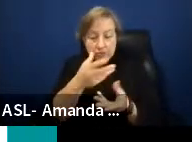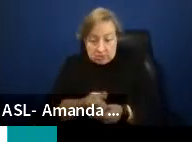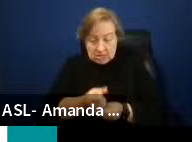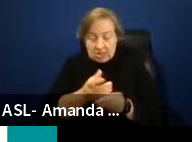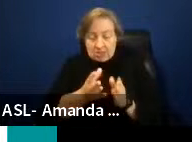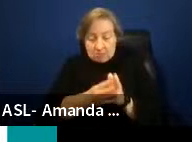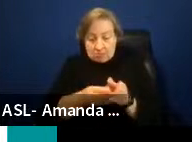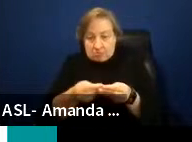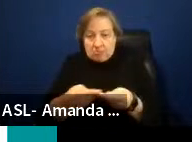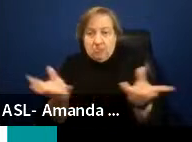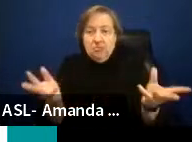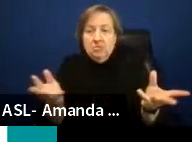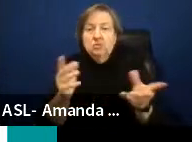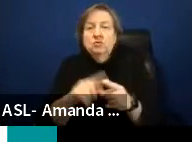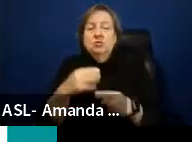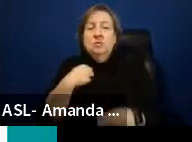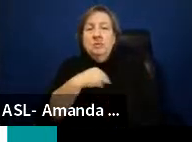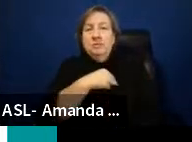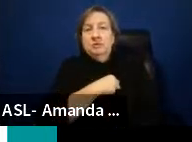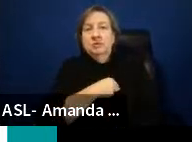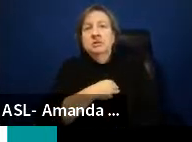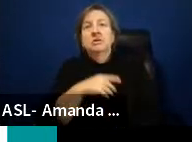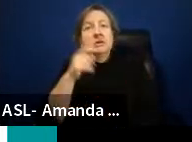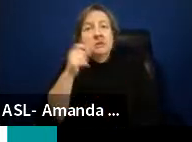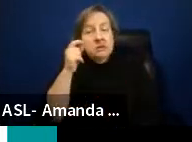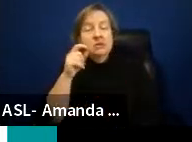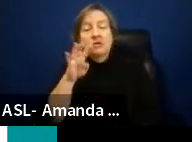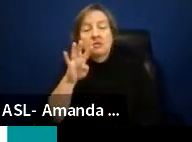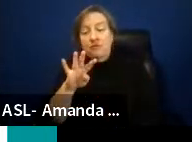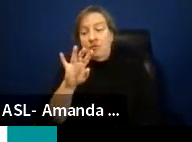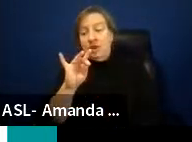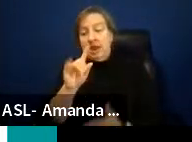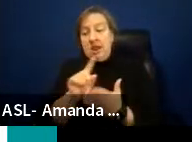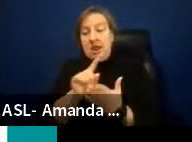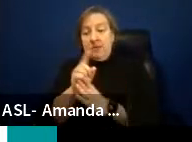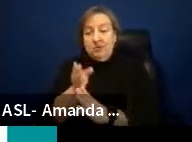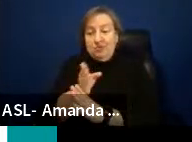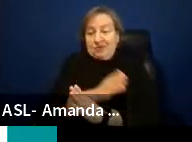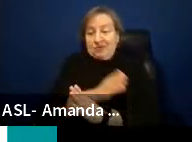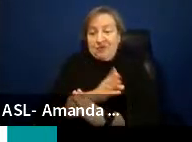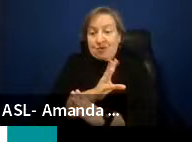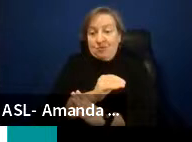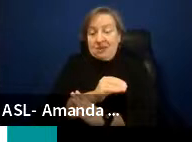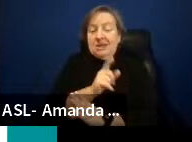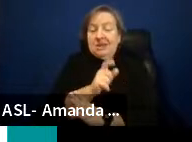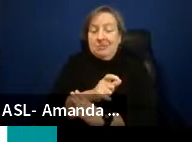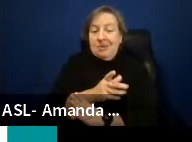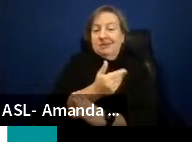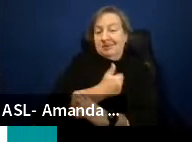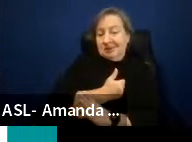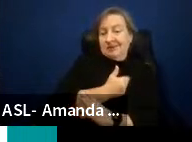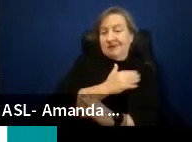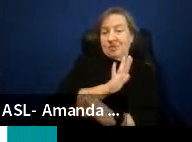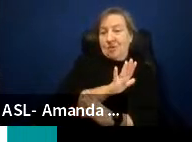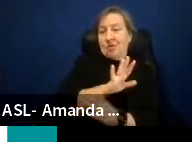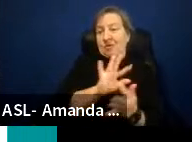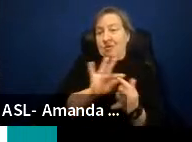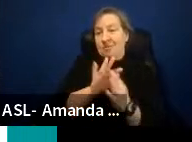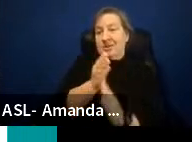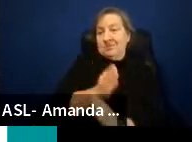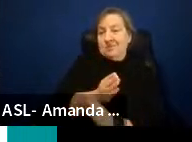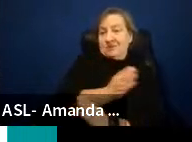members. All written comments must be received prior to 48 hours in advance of each upcoming meeting in order